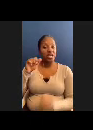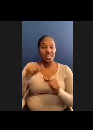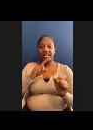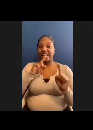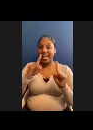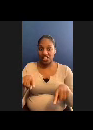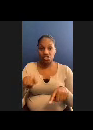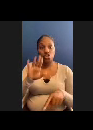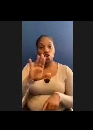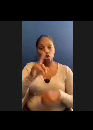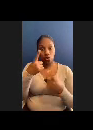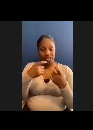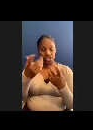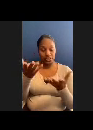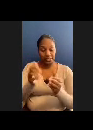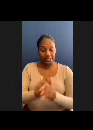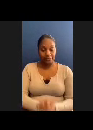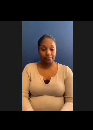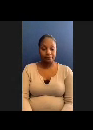them.